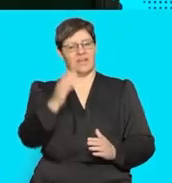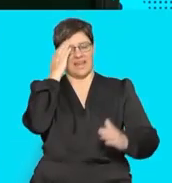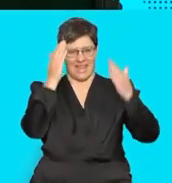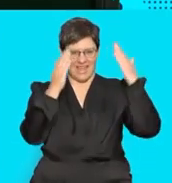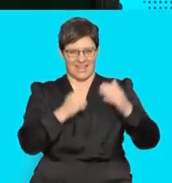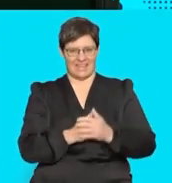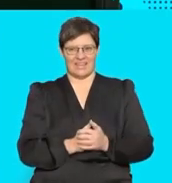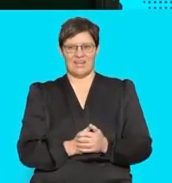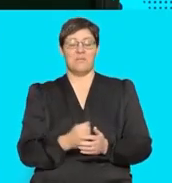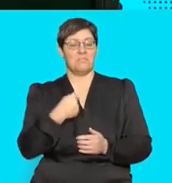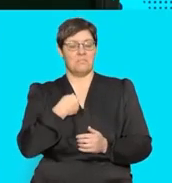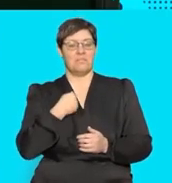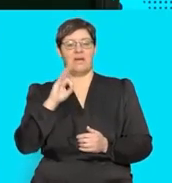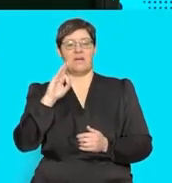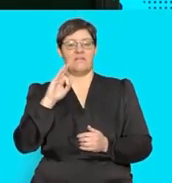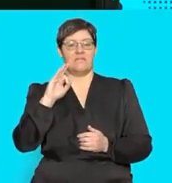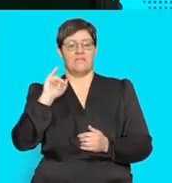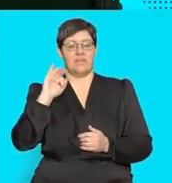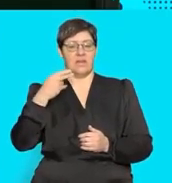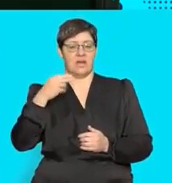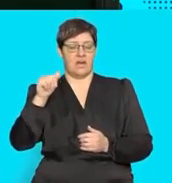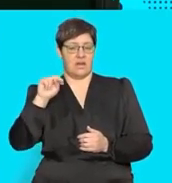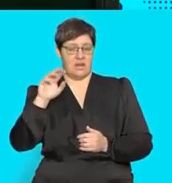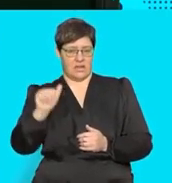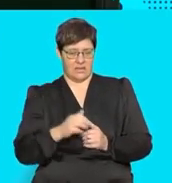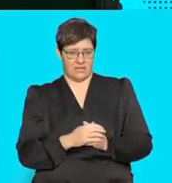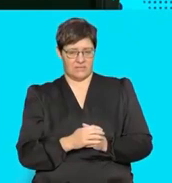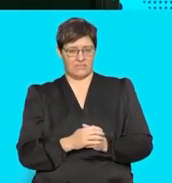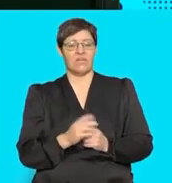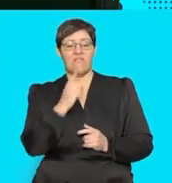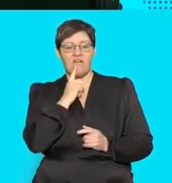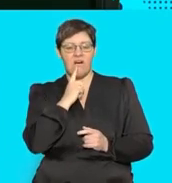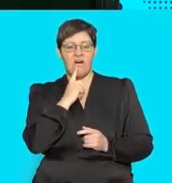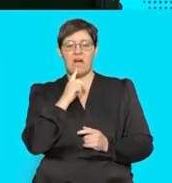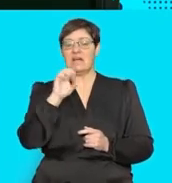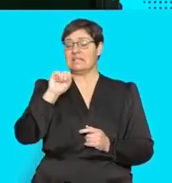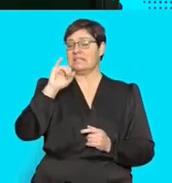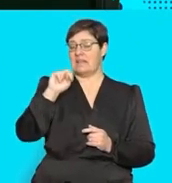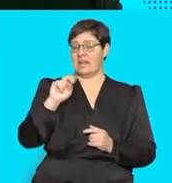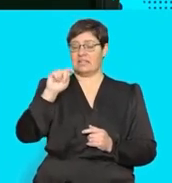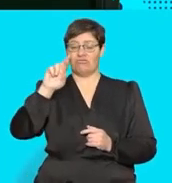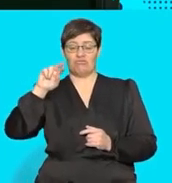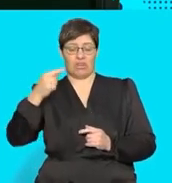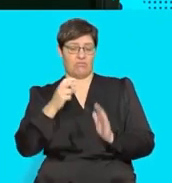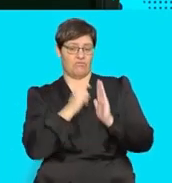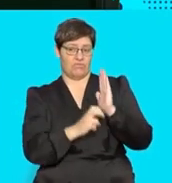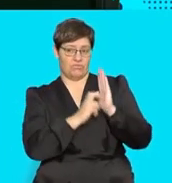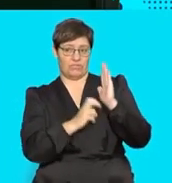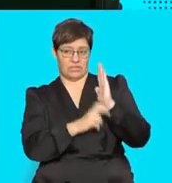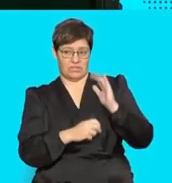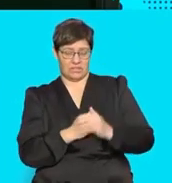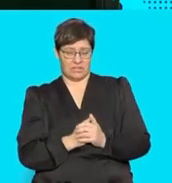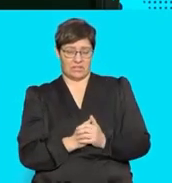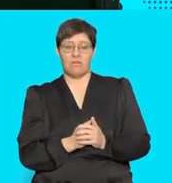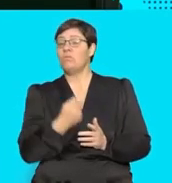Hi, I'm Farhana and welcome to the series on trigonometry rules. In this lesson, we're going to be focusing on the